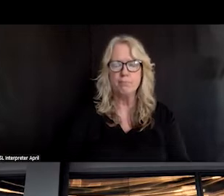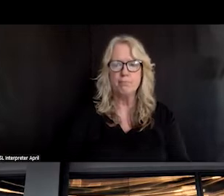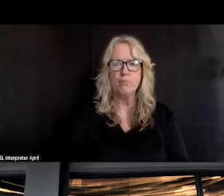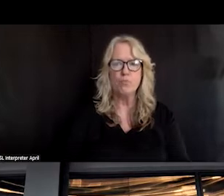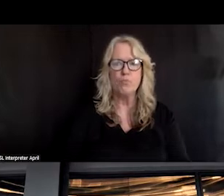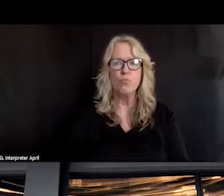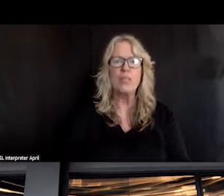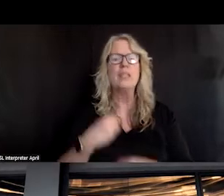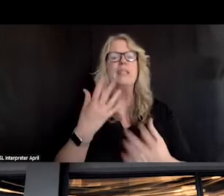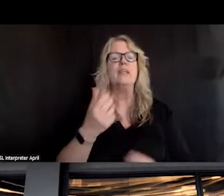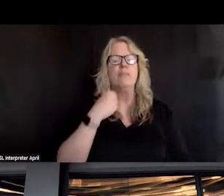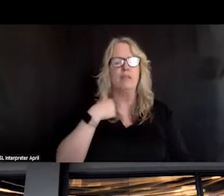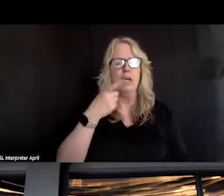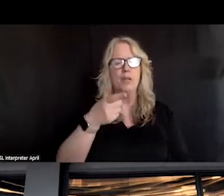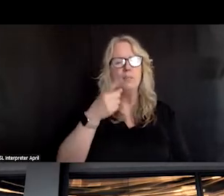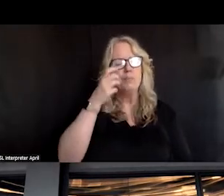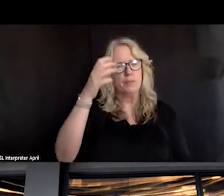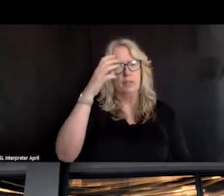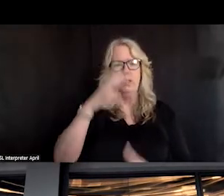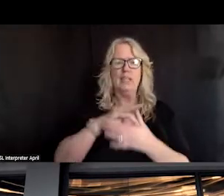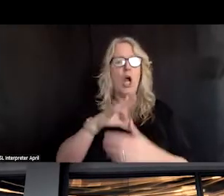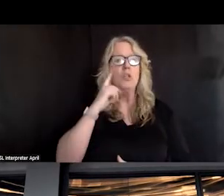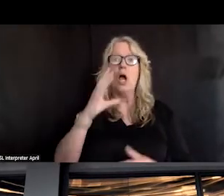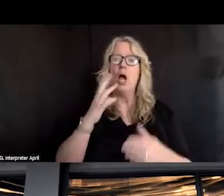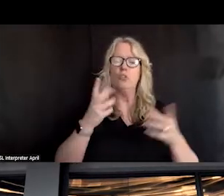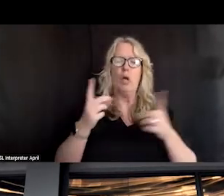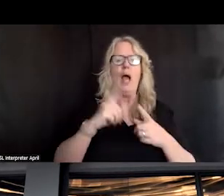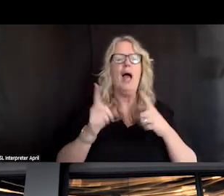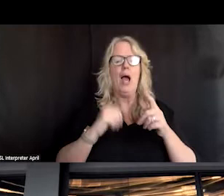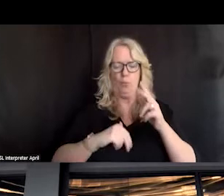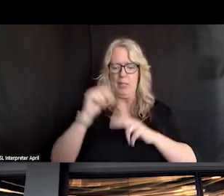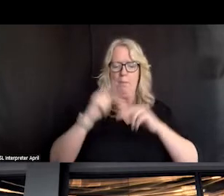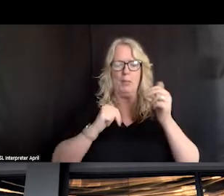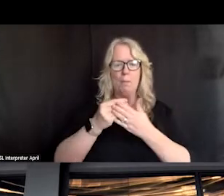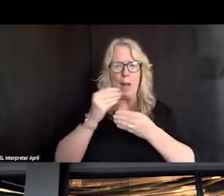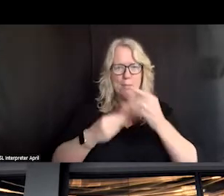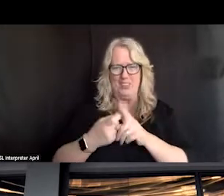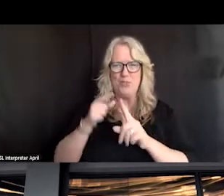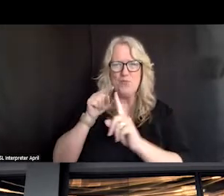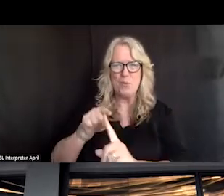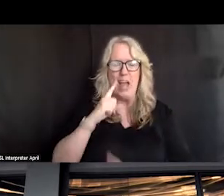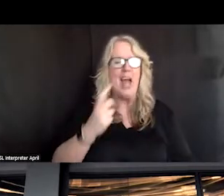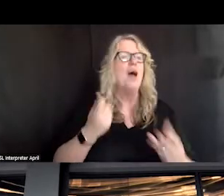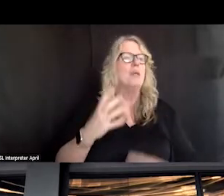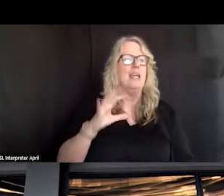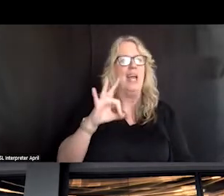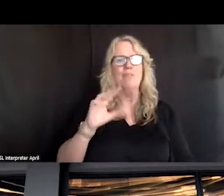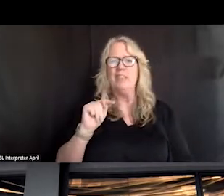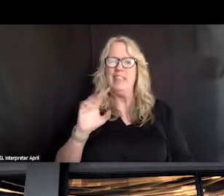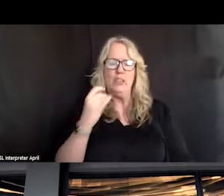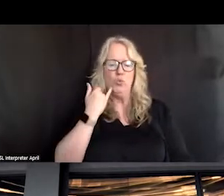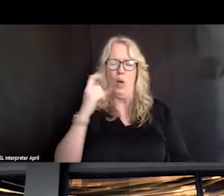put it in a context, these are directional, right? Like I wouldn't go build my budget off of it. So like how many FTEs do I need